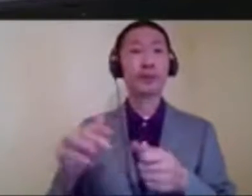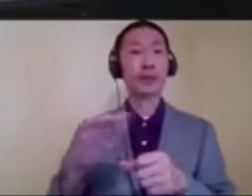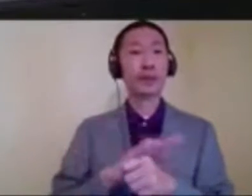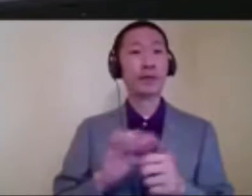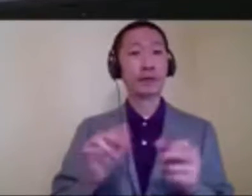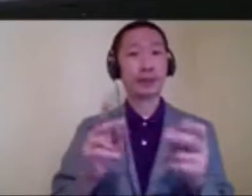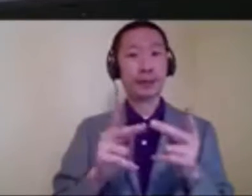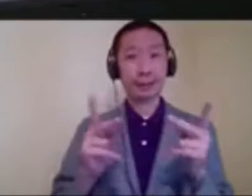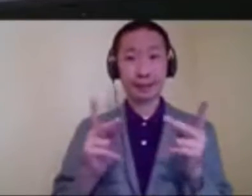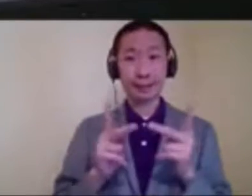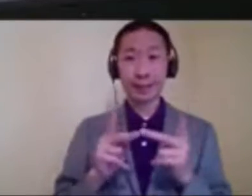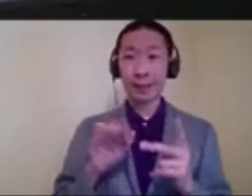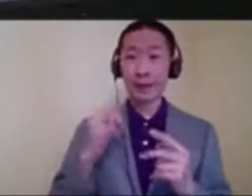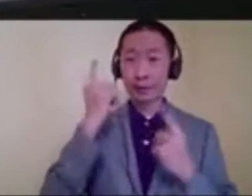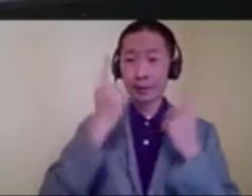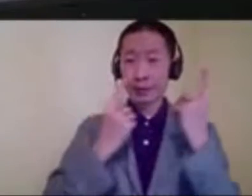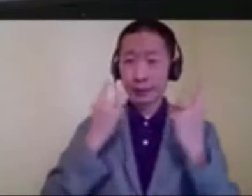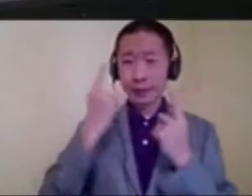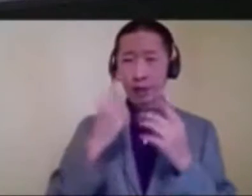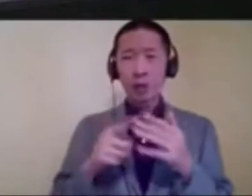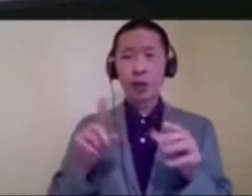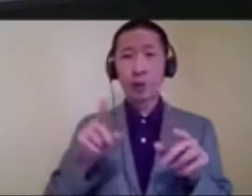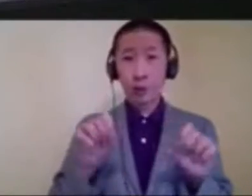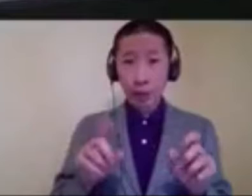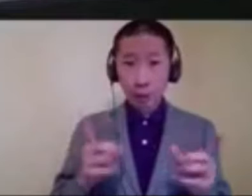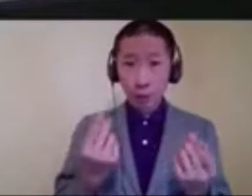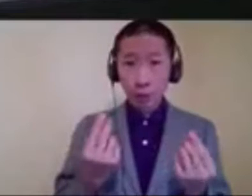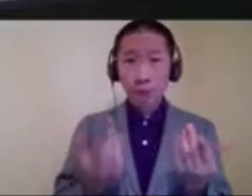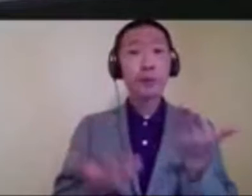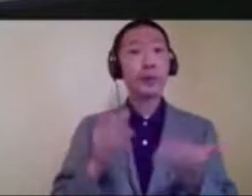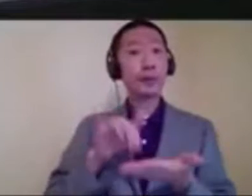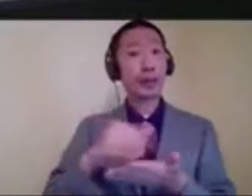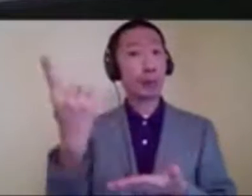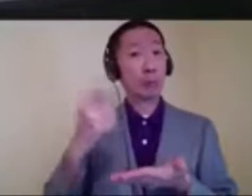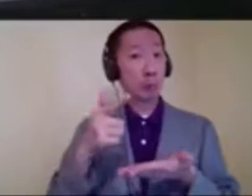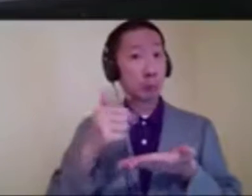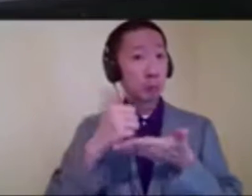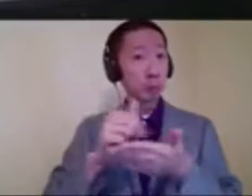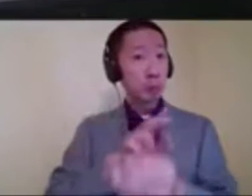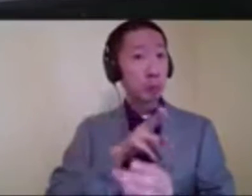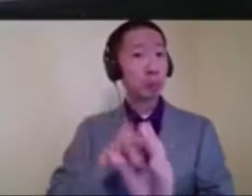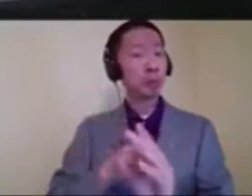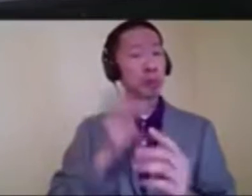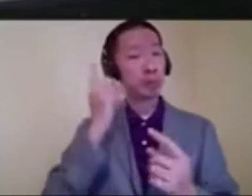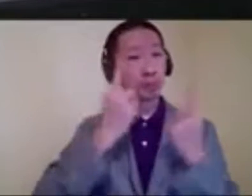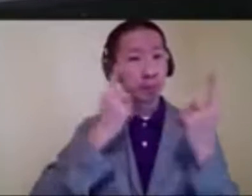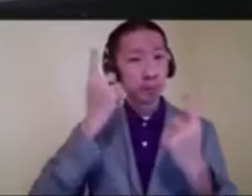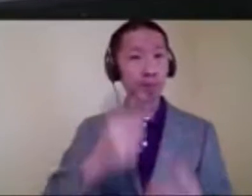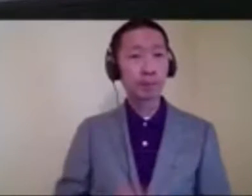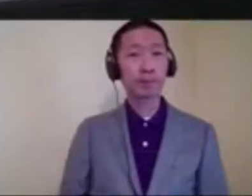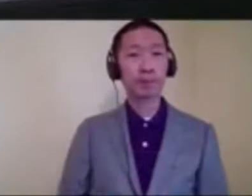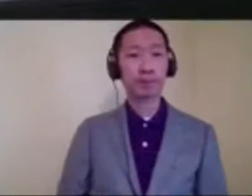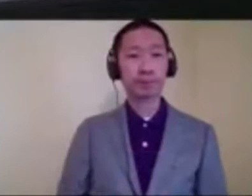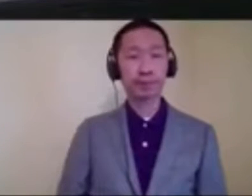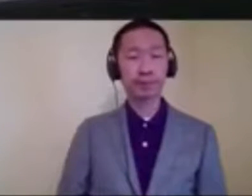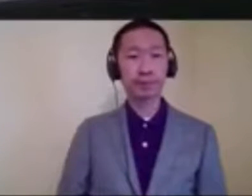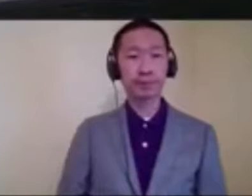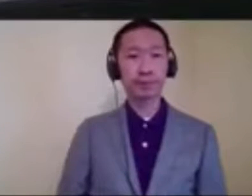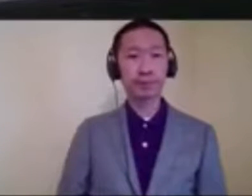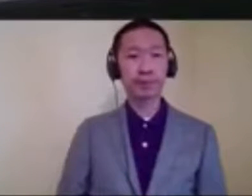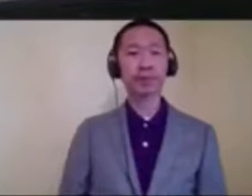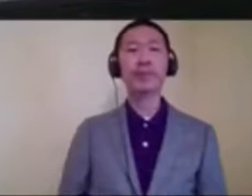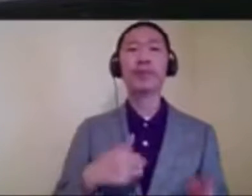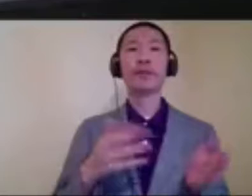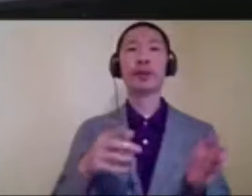space. So if you've been thinking about what could I do, maybe that's something you could do and think about. And I encourage you, if you